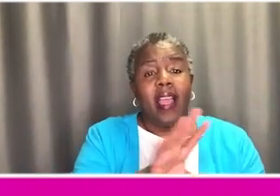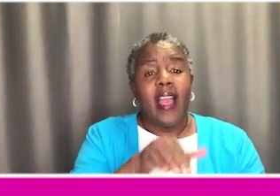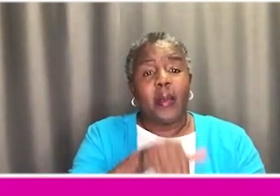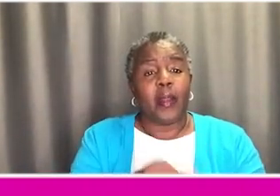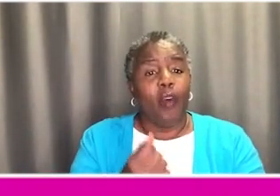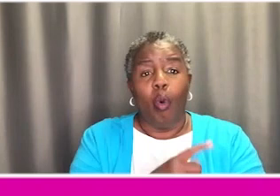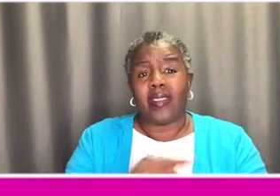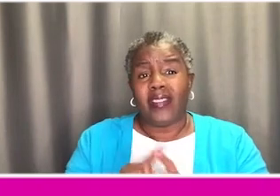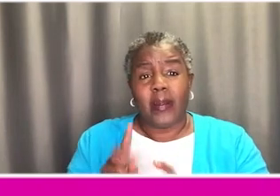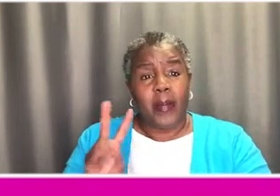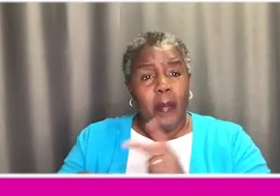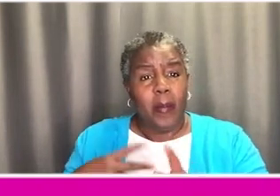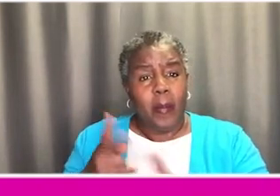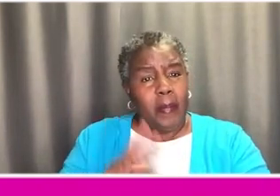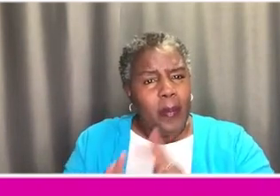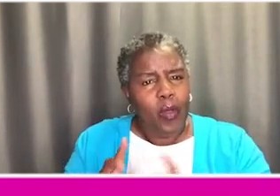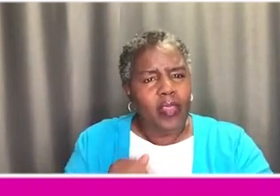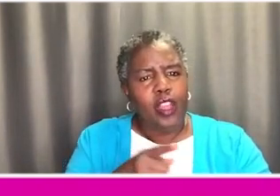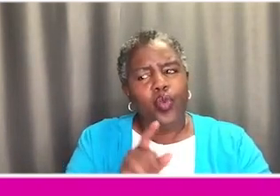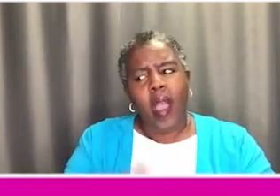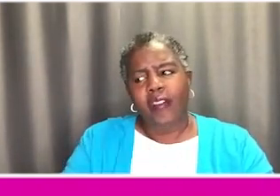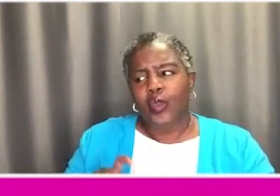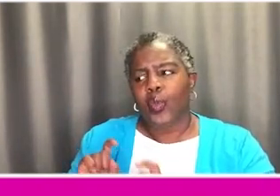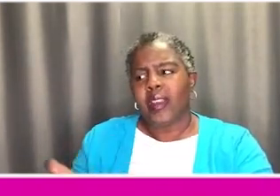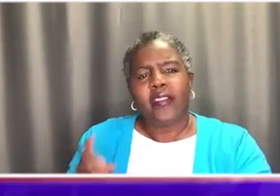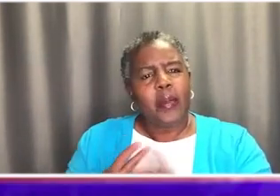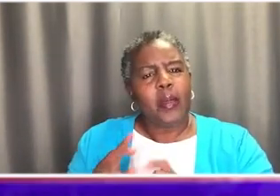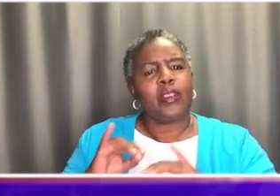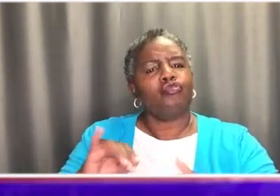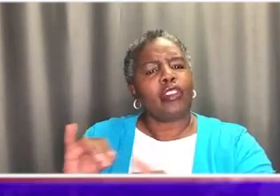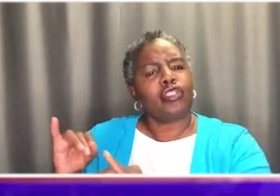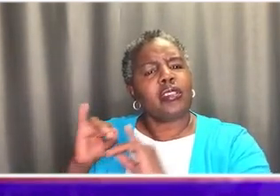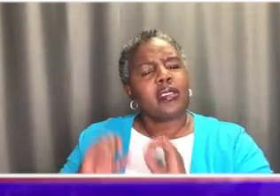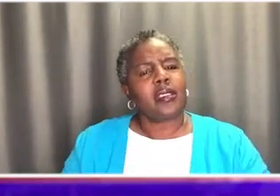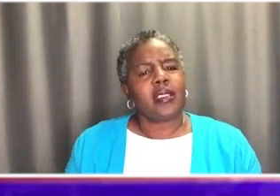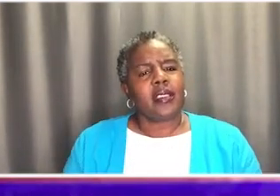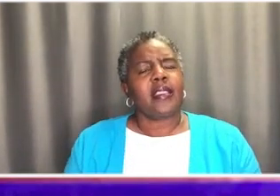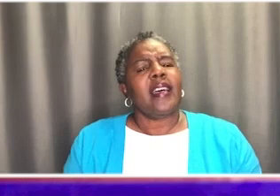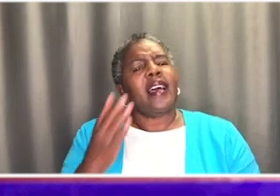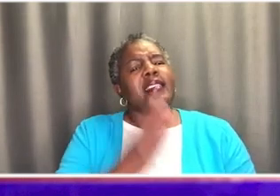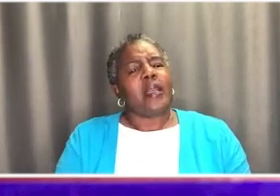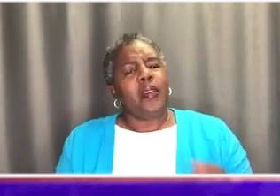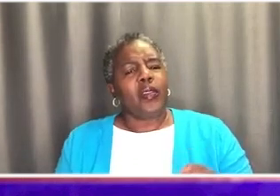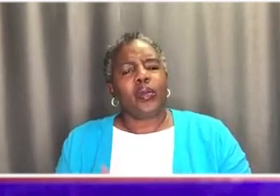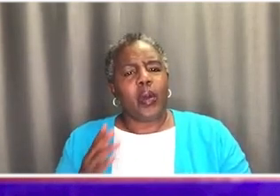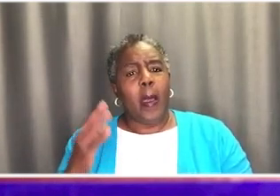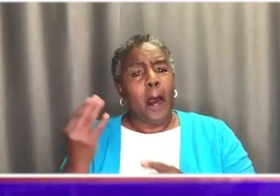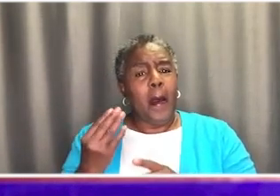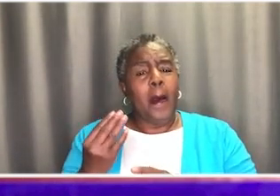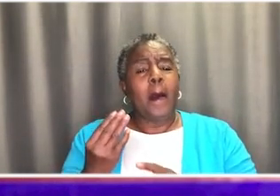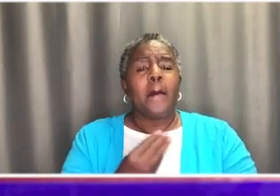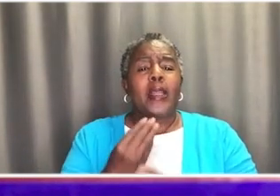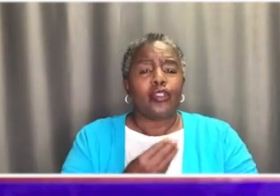all these people that you have to give them instructions. And some of you ministers have stopped preaching